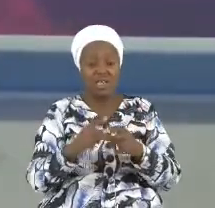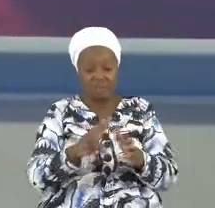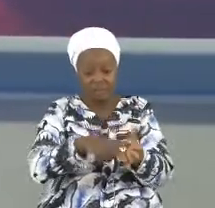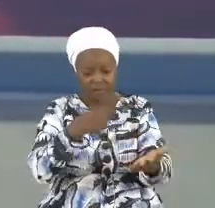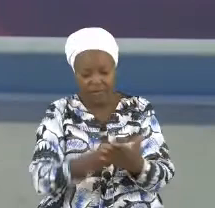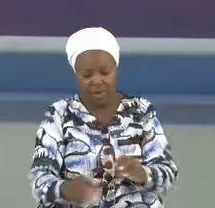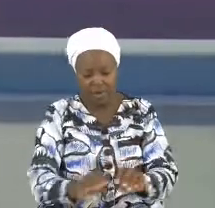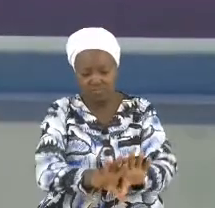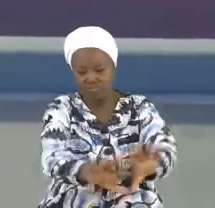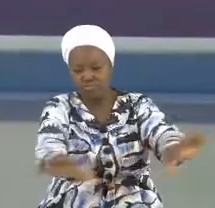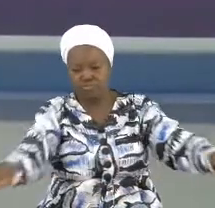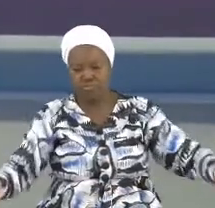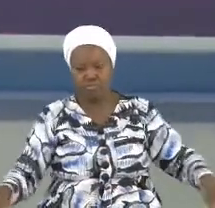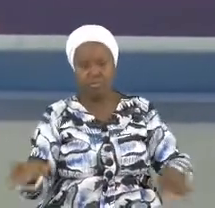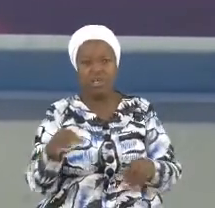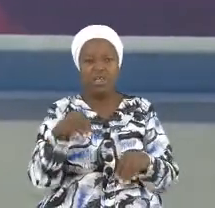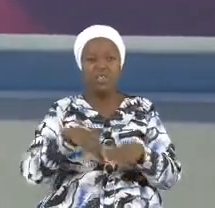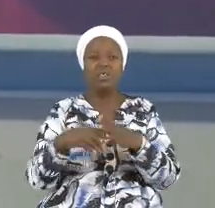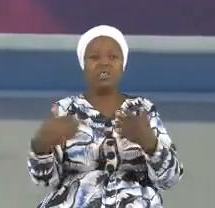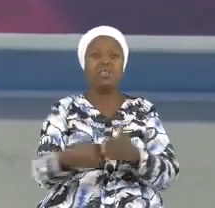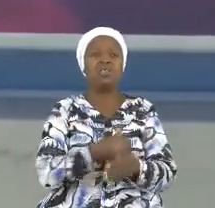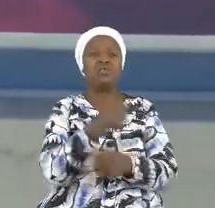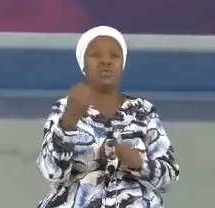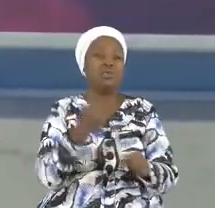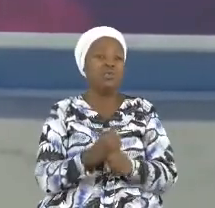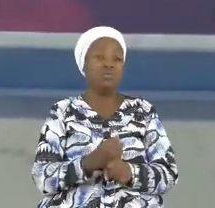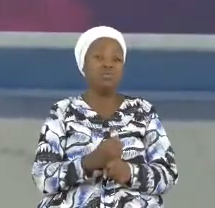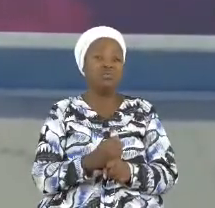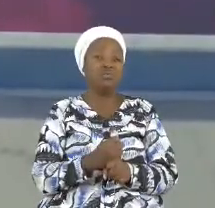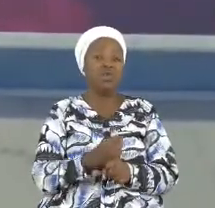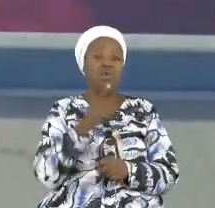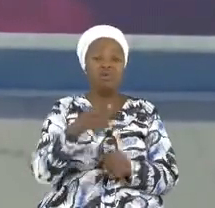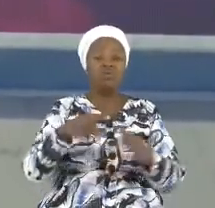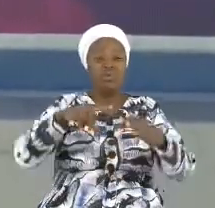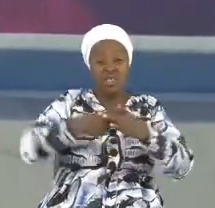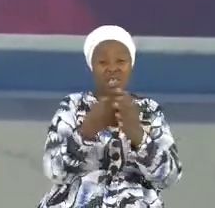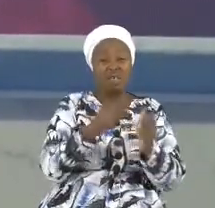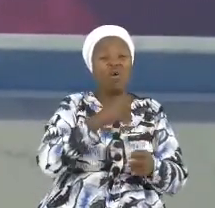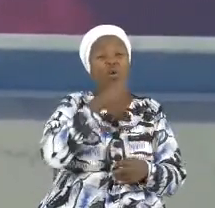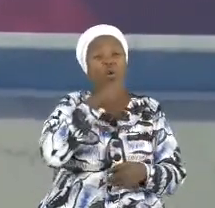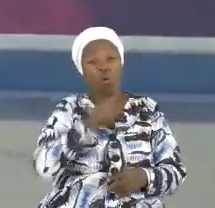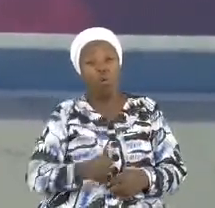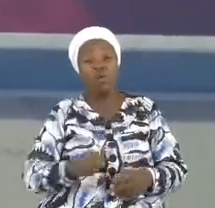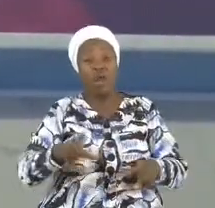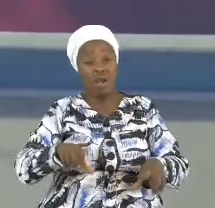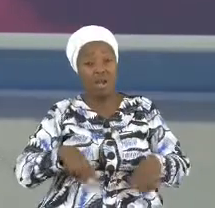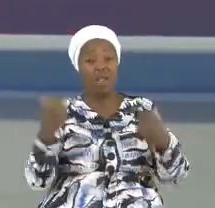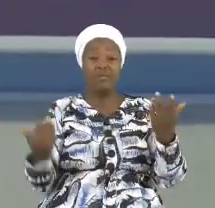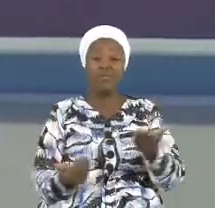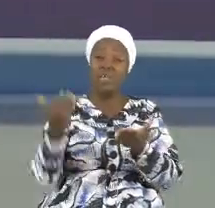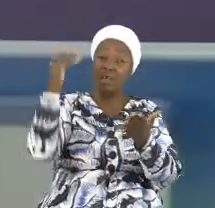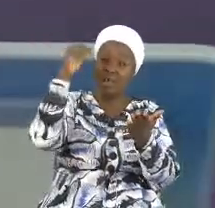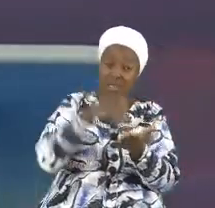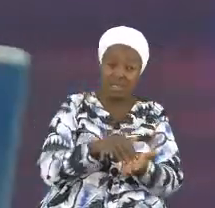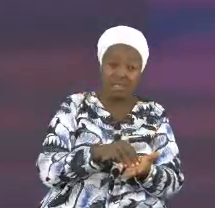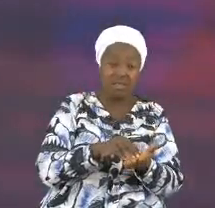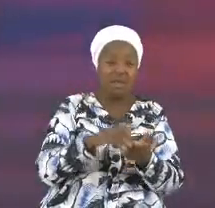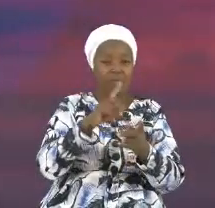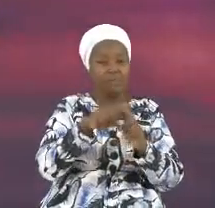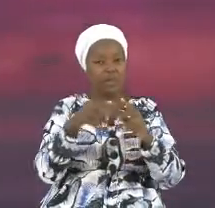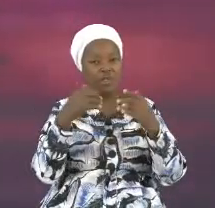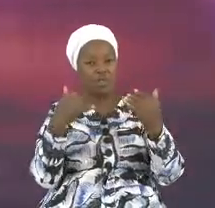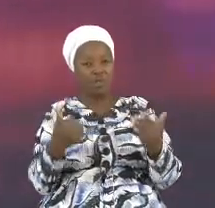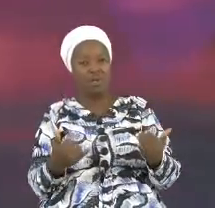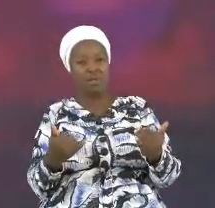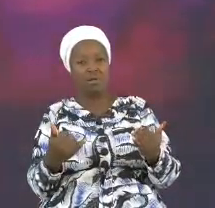new year. You started the old lifestyle again. But now, from